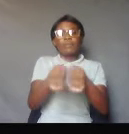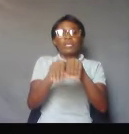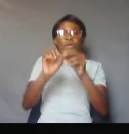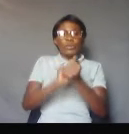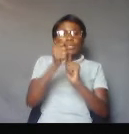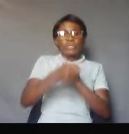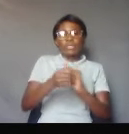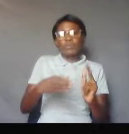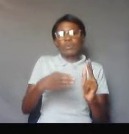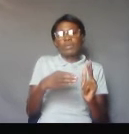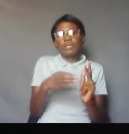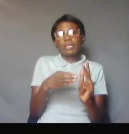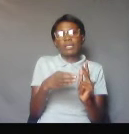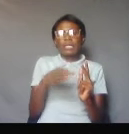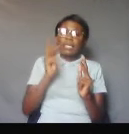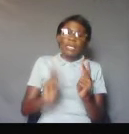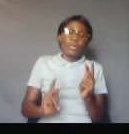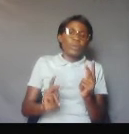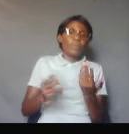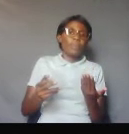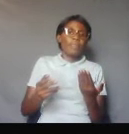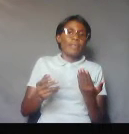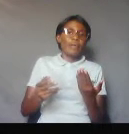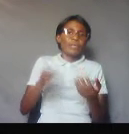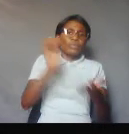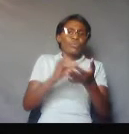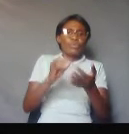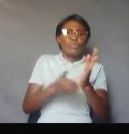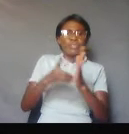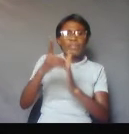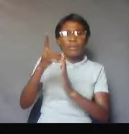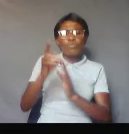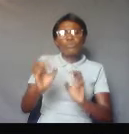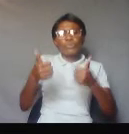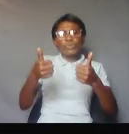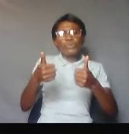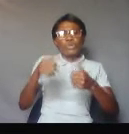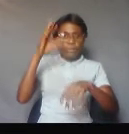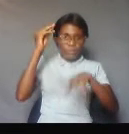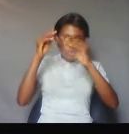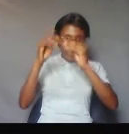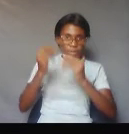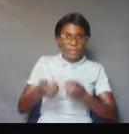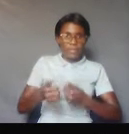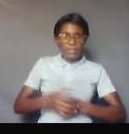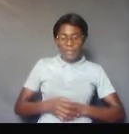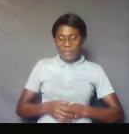of inequality. So if we think about classical biblical interpretation sort of language, we start from the world